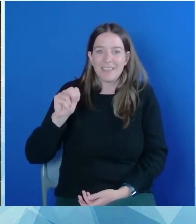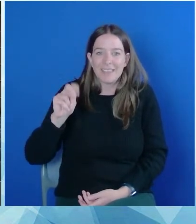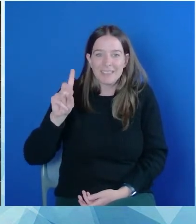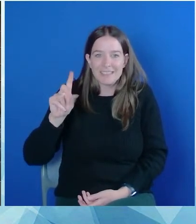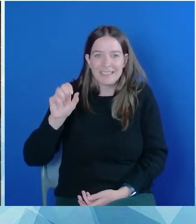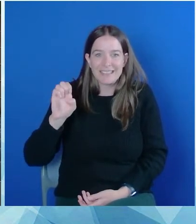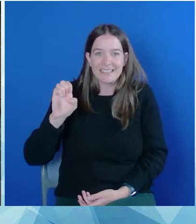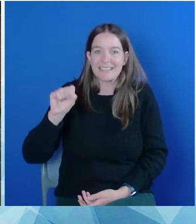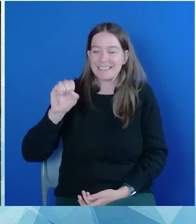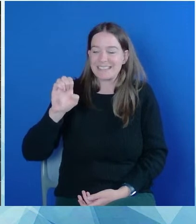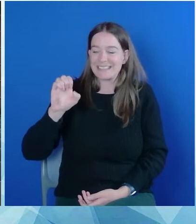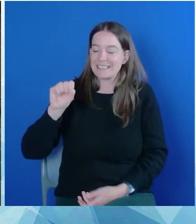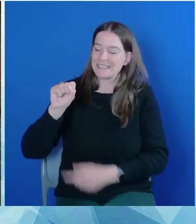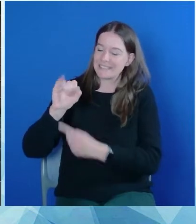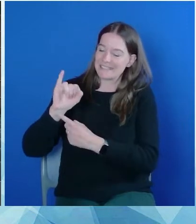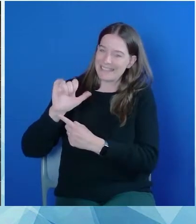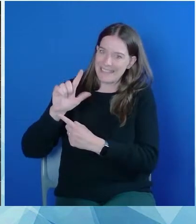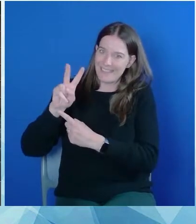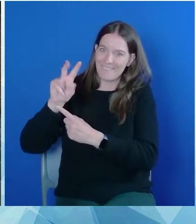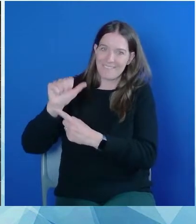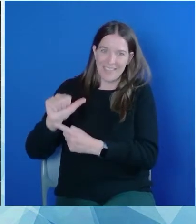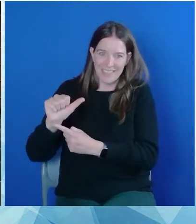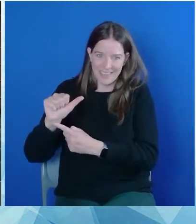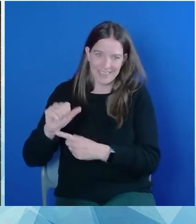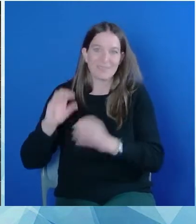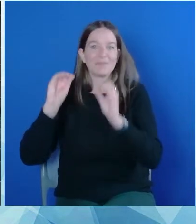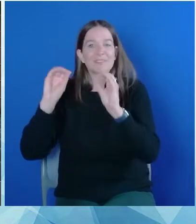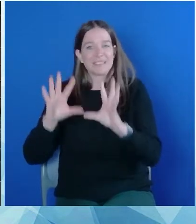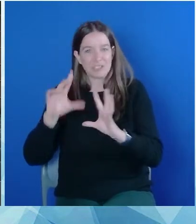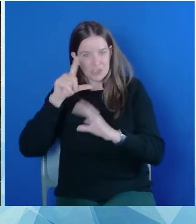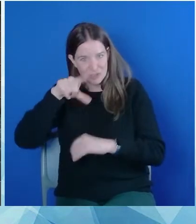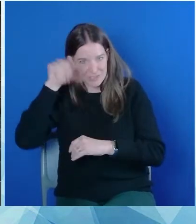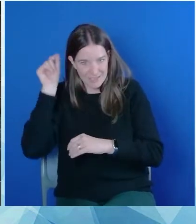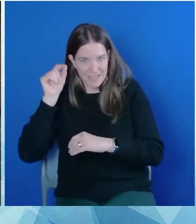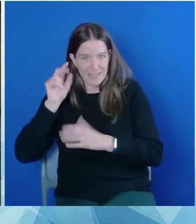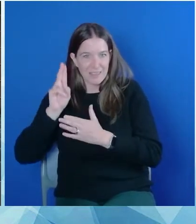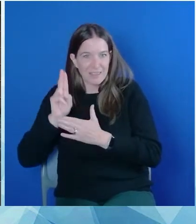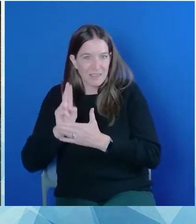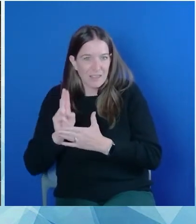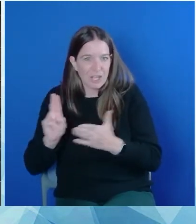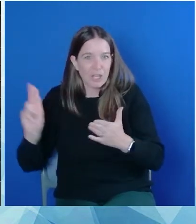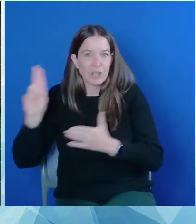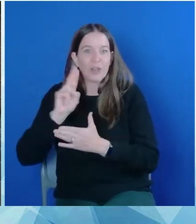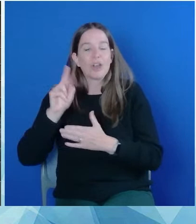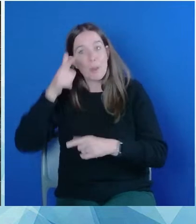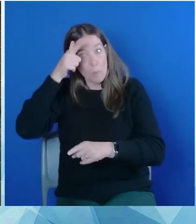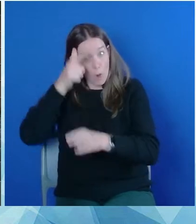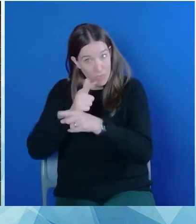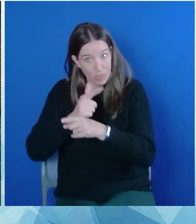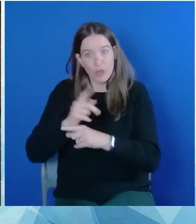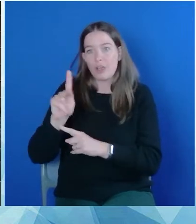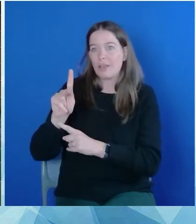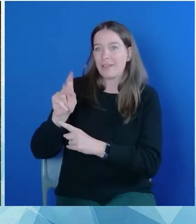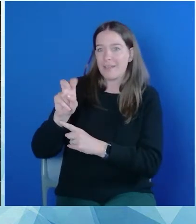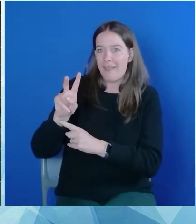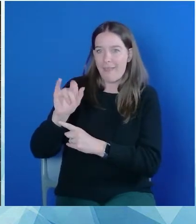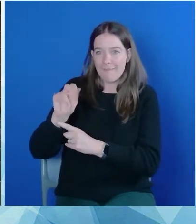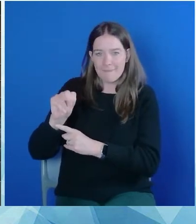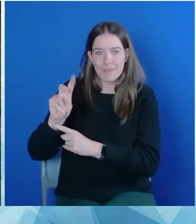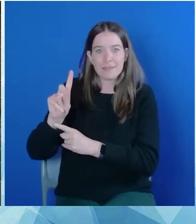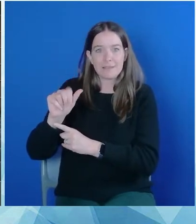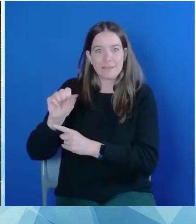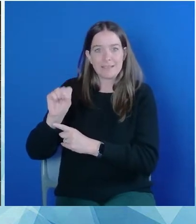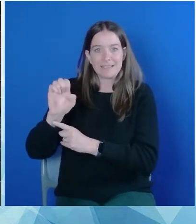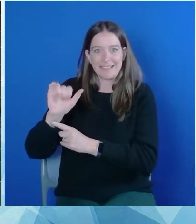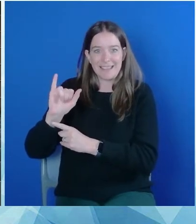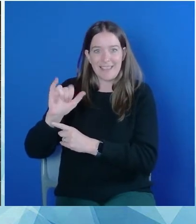Stephen De Silva is a teacher at Gallaudet University, and his brother, Kevin De Silva,